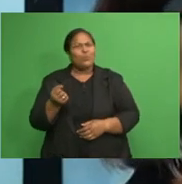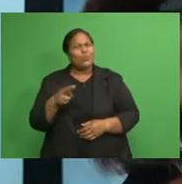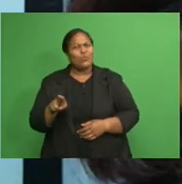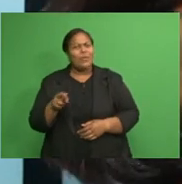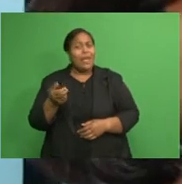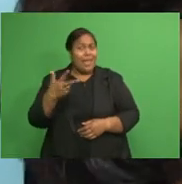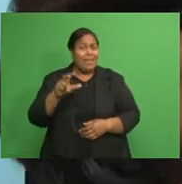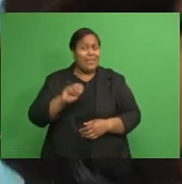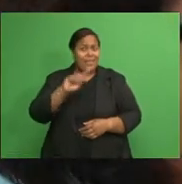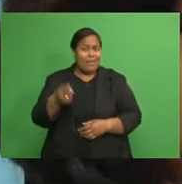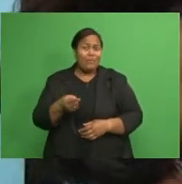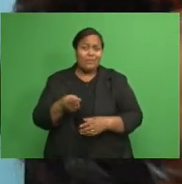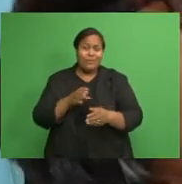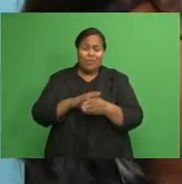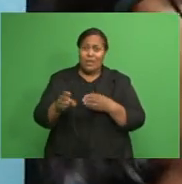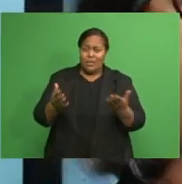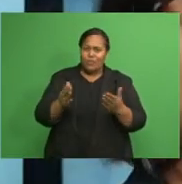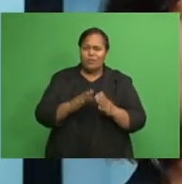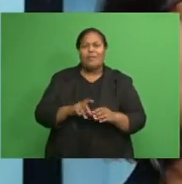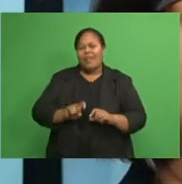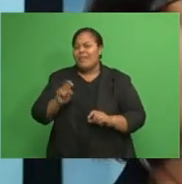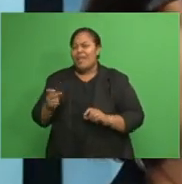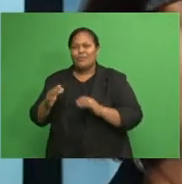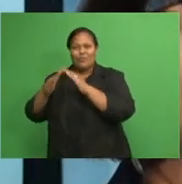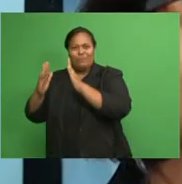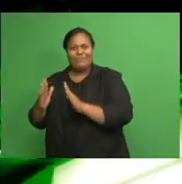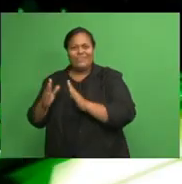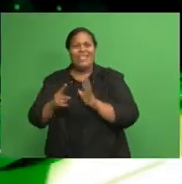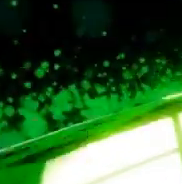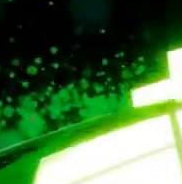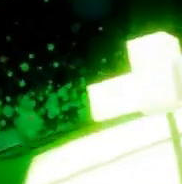and we'll be building adjacent to our complex here.